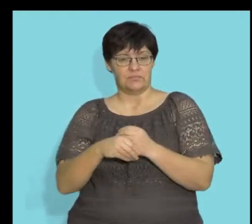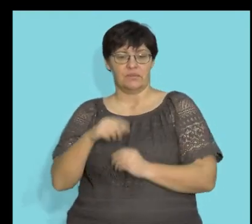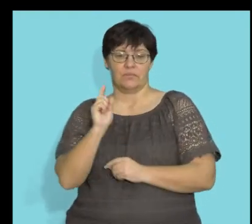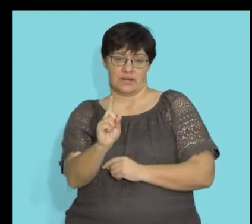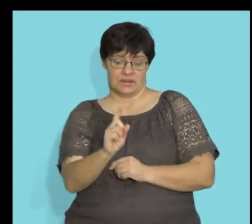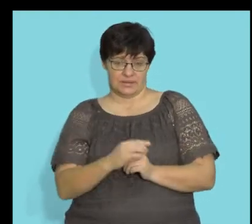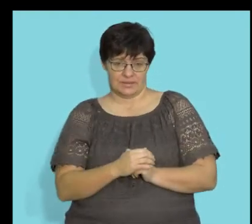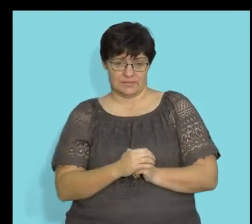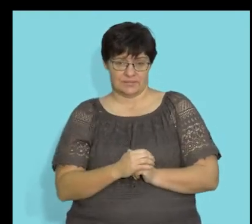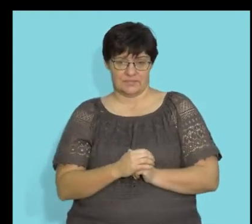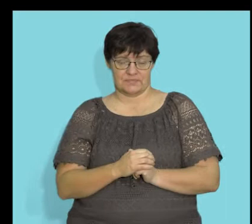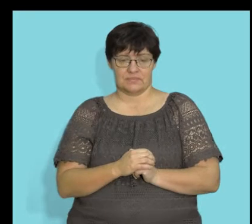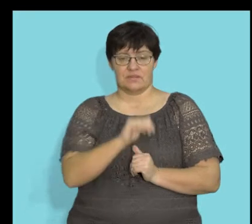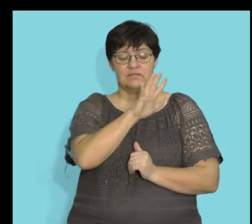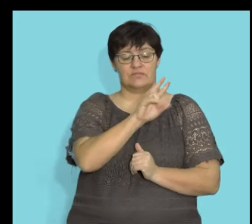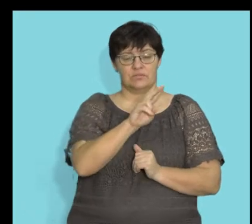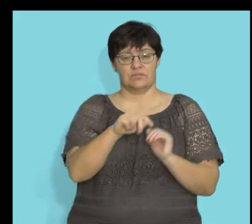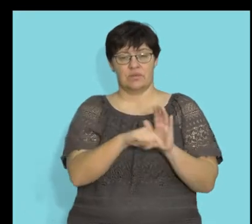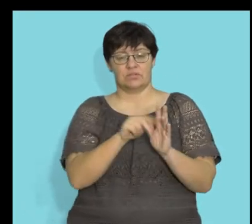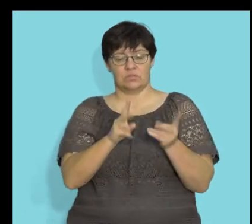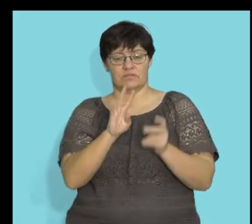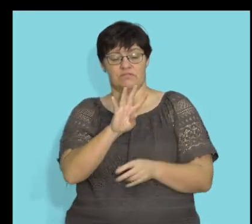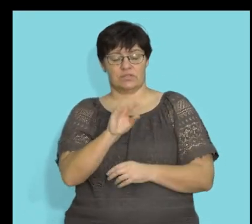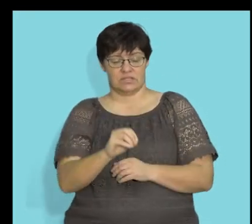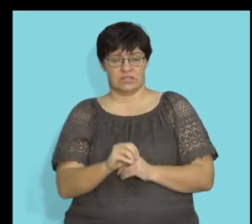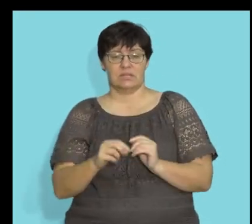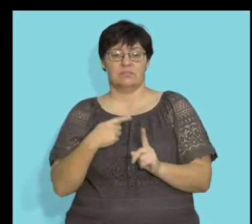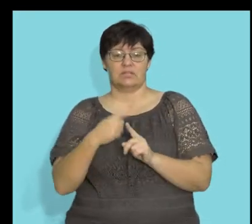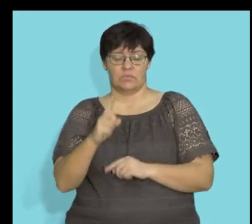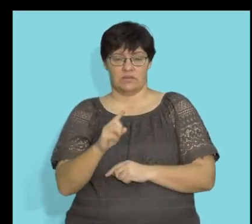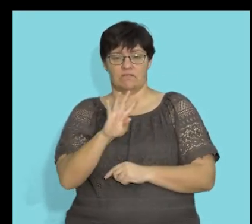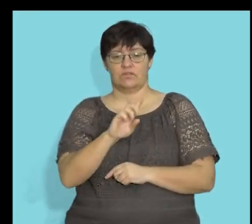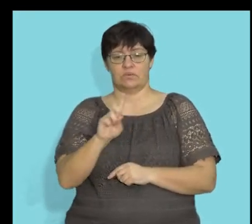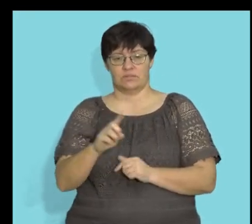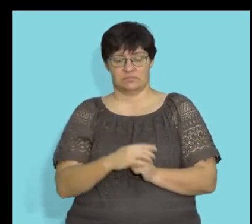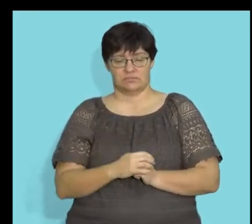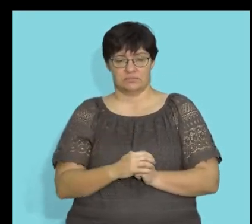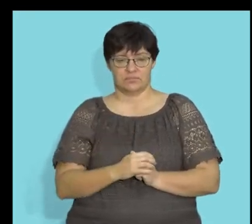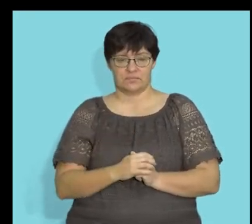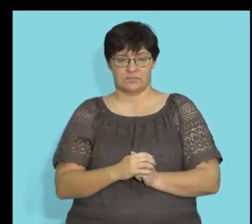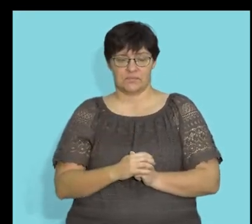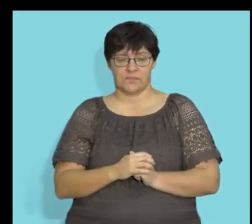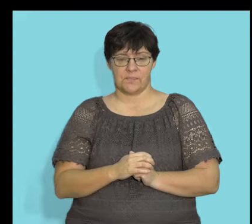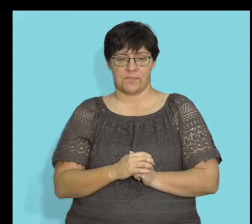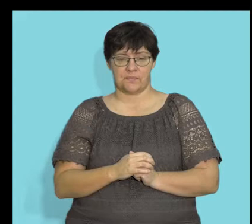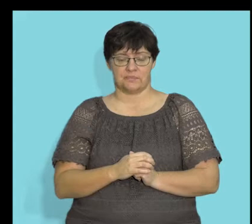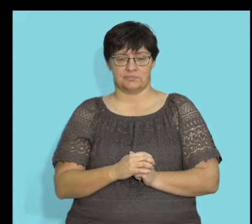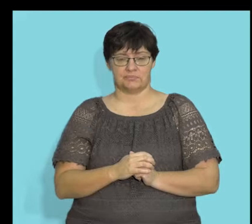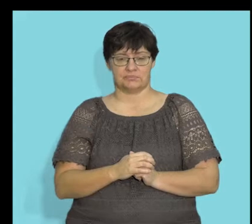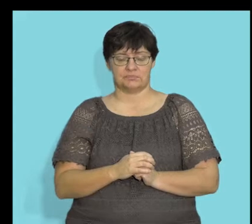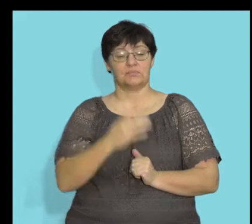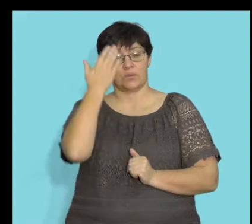add 1. So 52 minus 12 is 40, plus 1 is